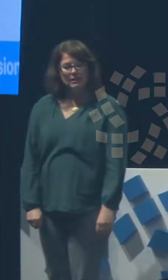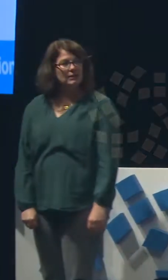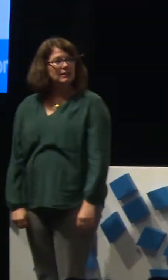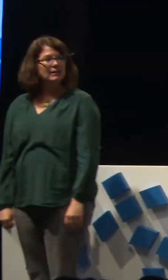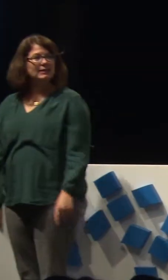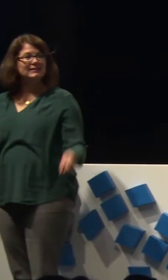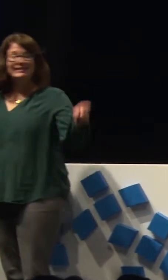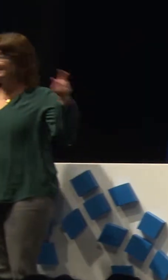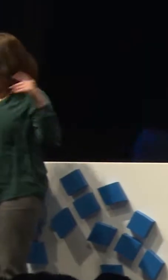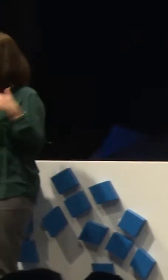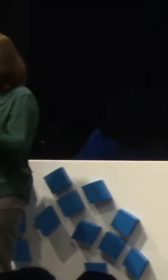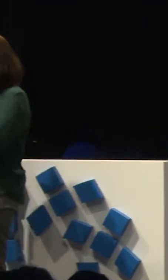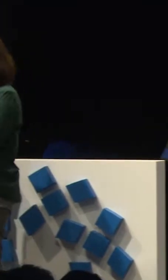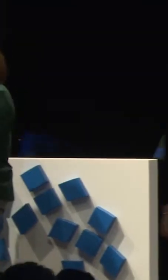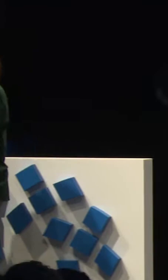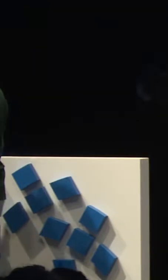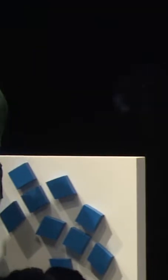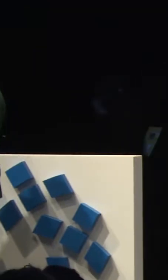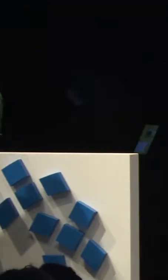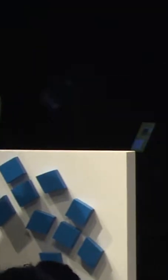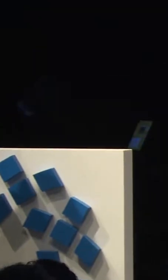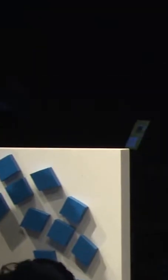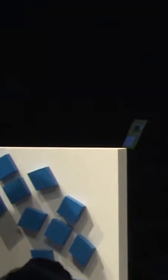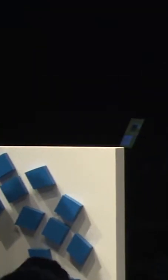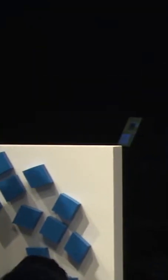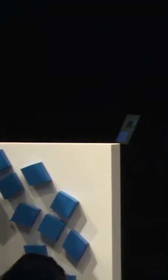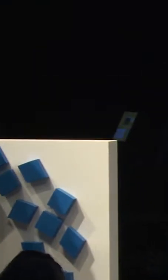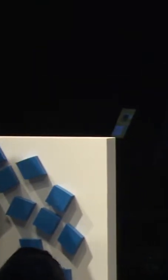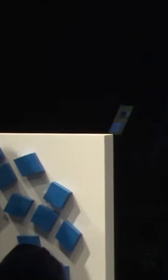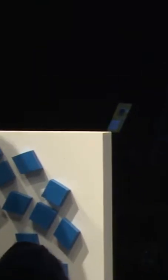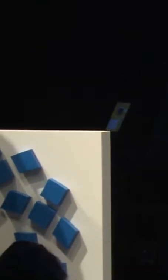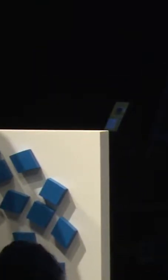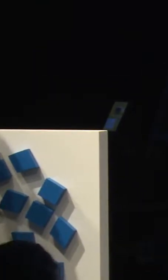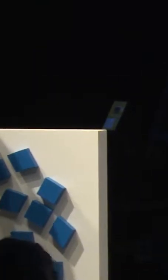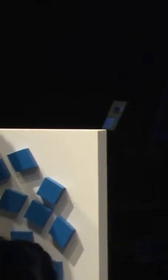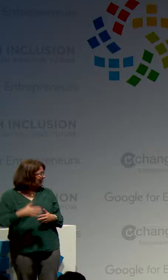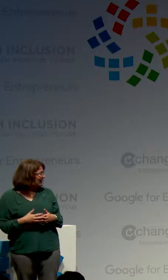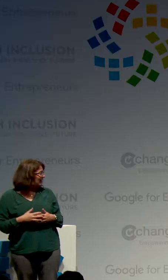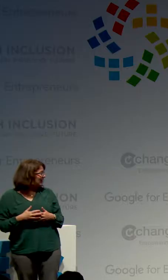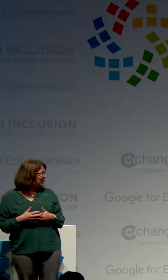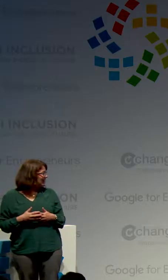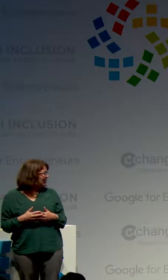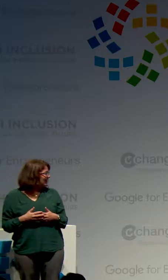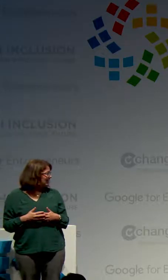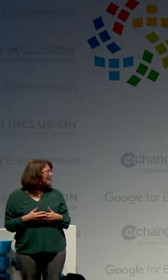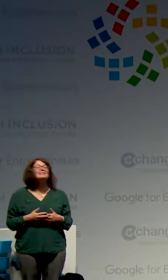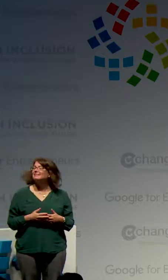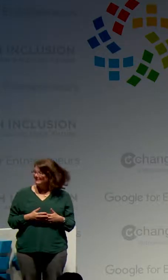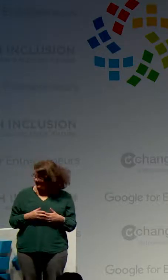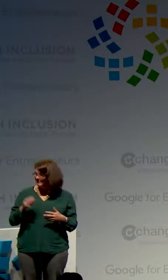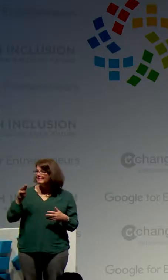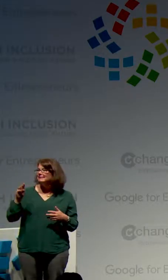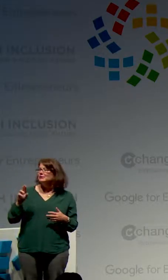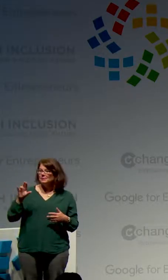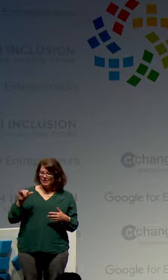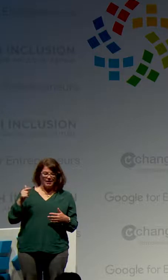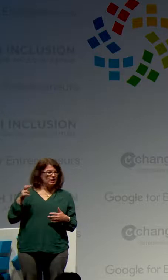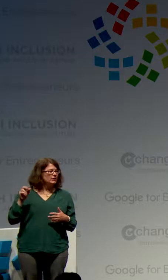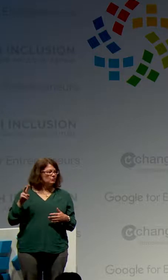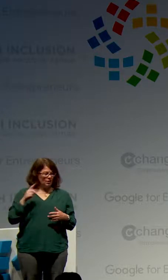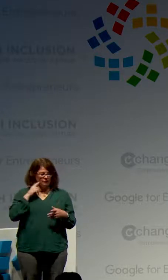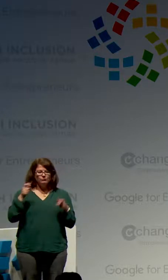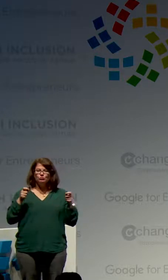Good morning, everyone. How are you? Hello. Doing well. So as Wayne said, my name is Mary Grove, and I'm the director of Google